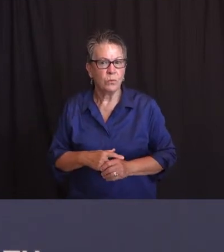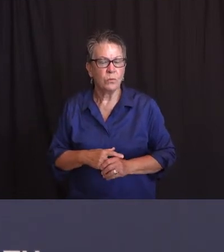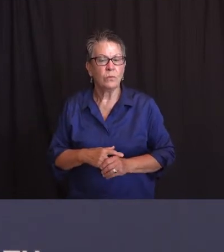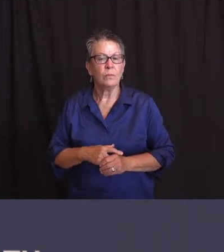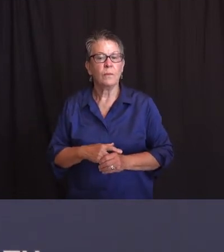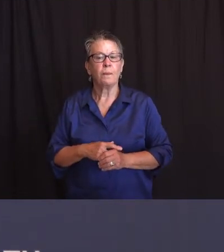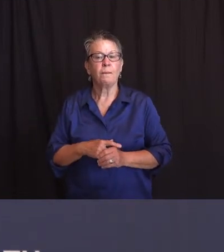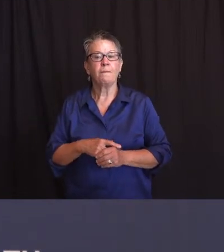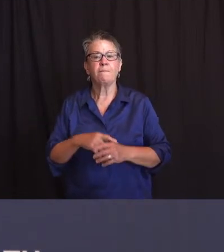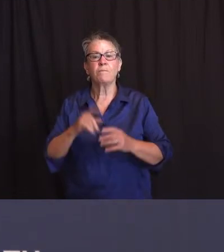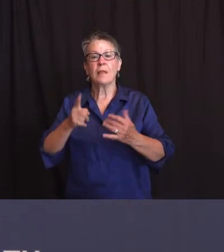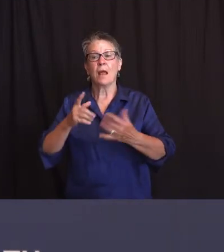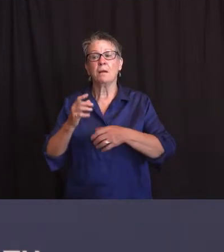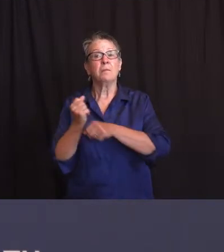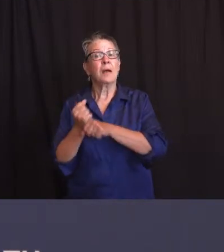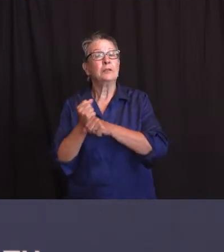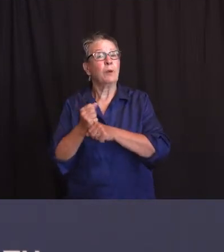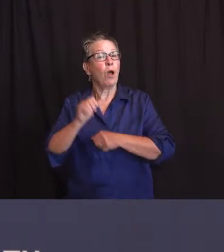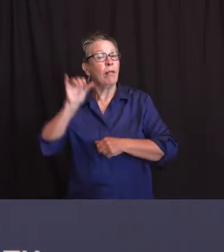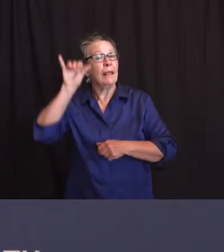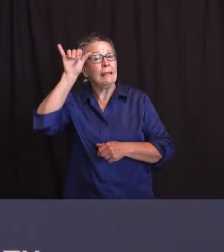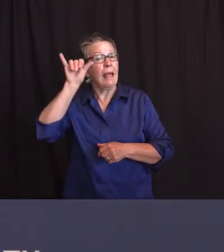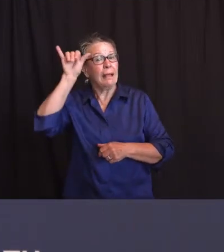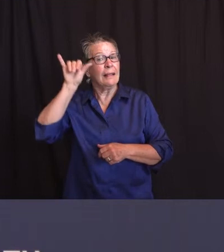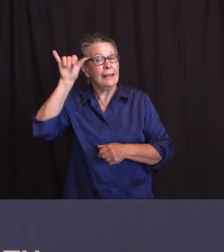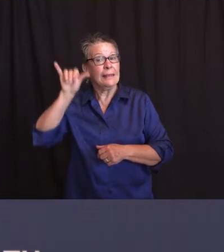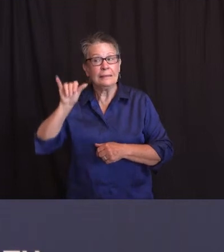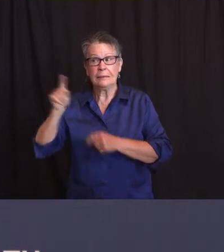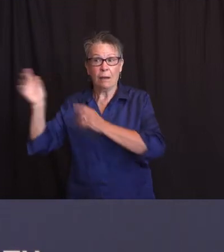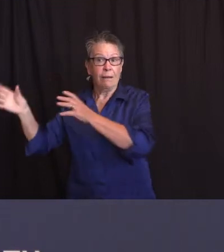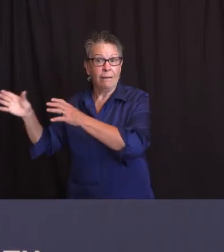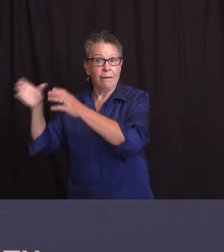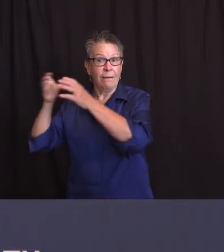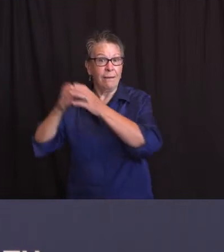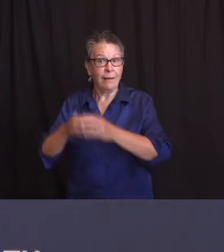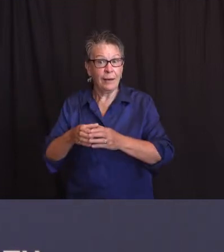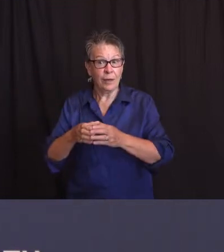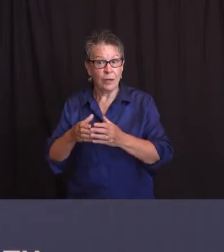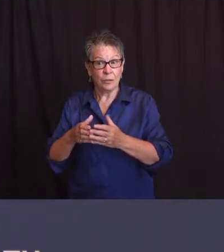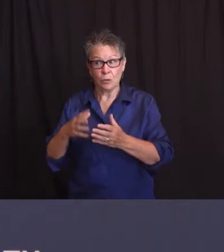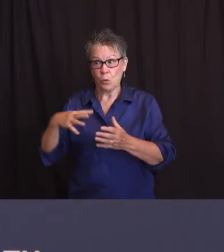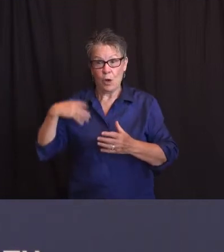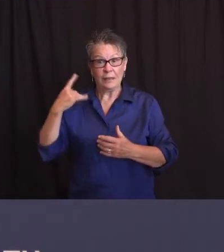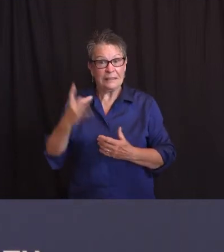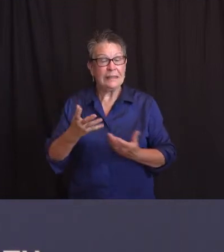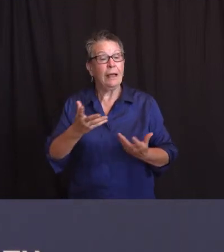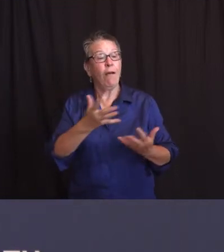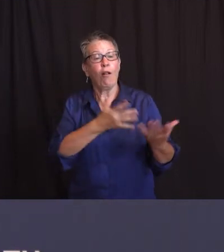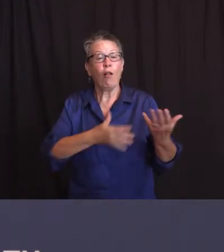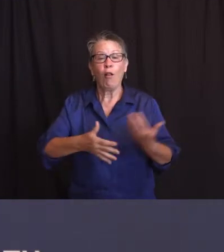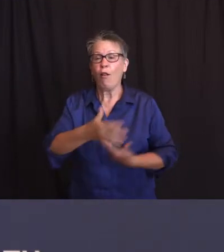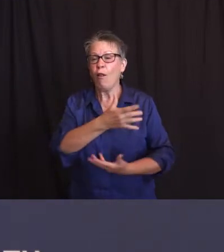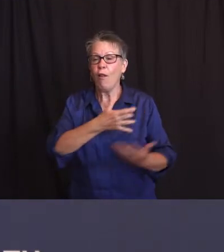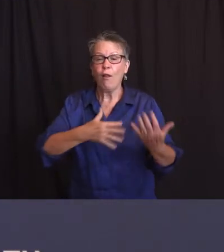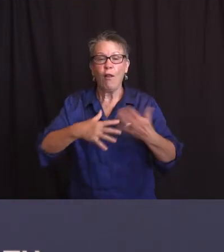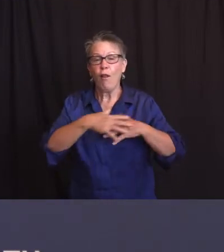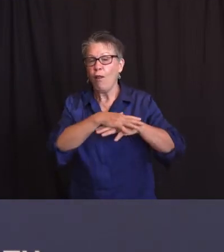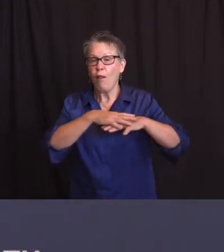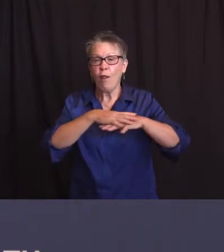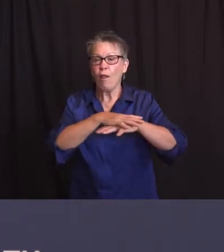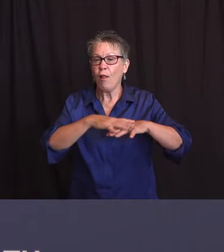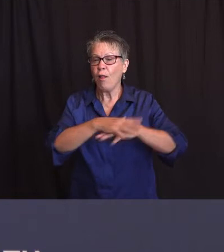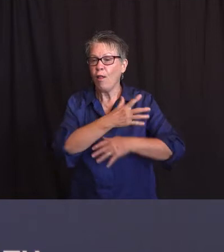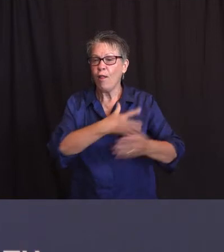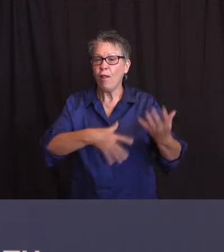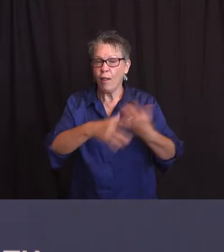week, and there are other examples of summer camps or parties where folks were testing positive just because